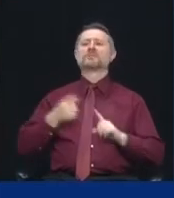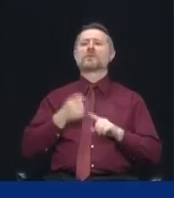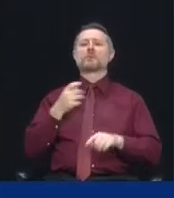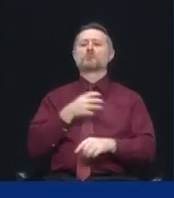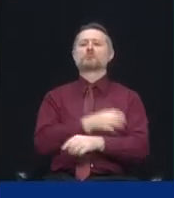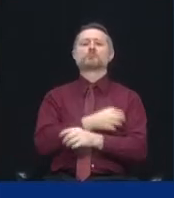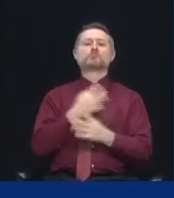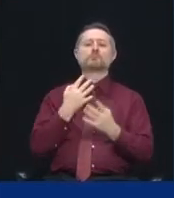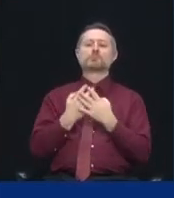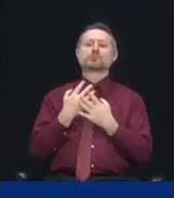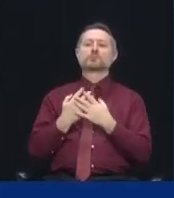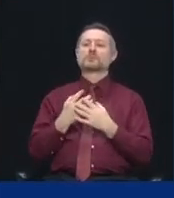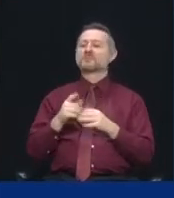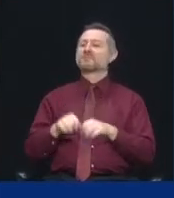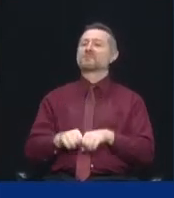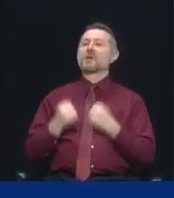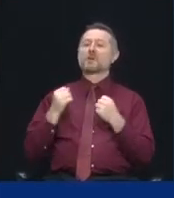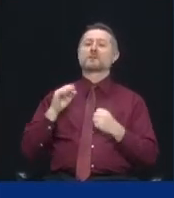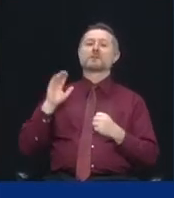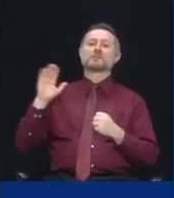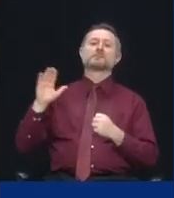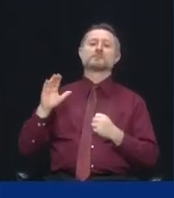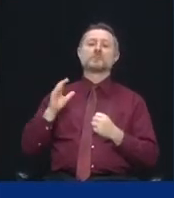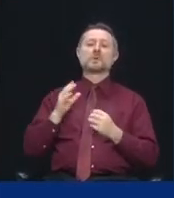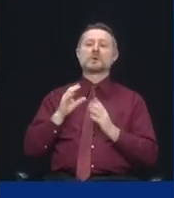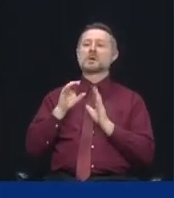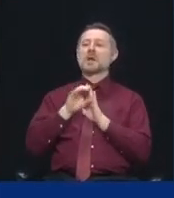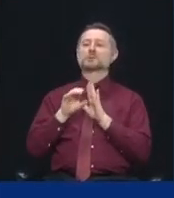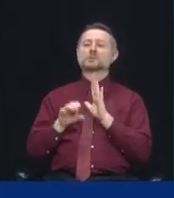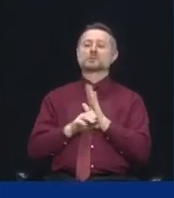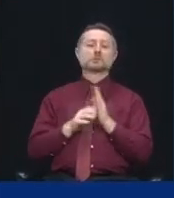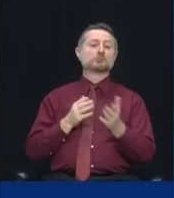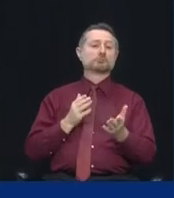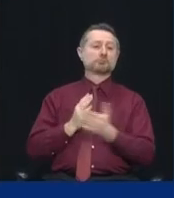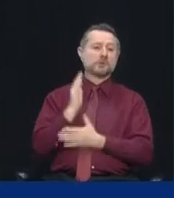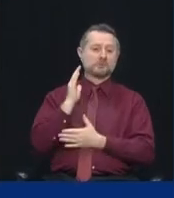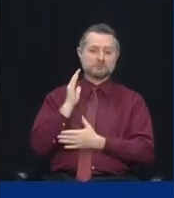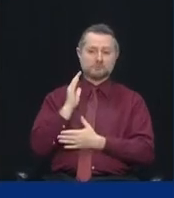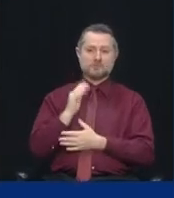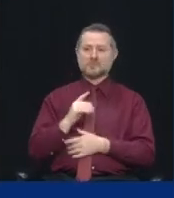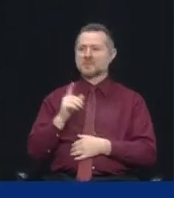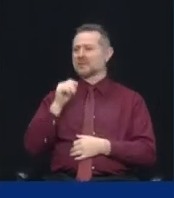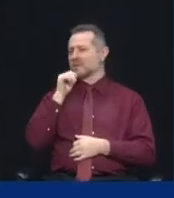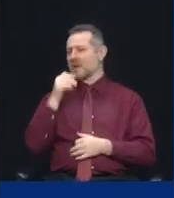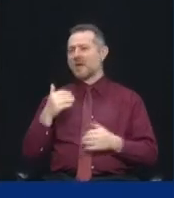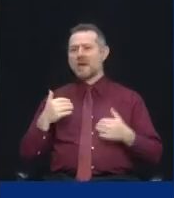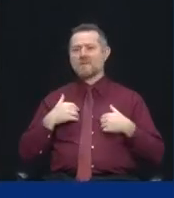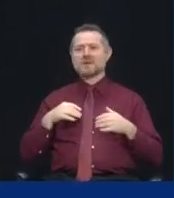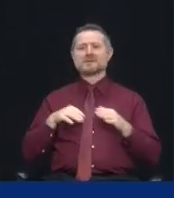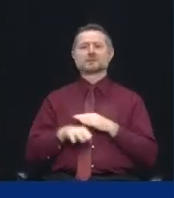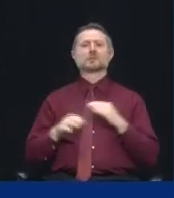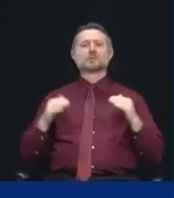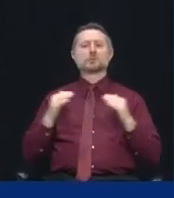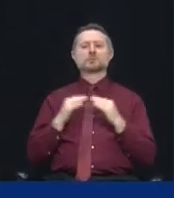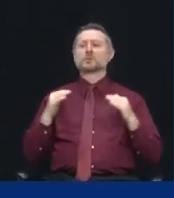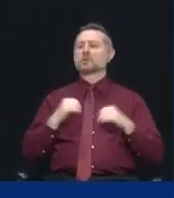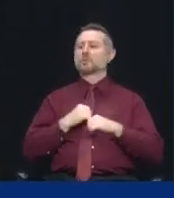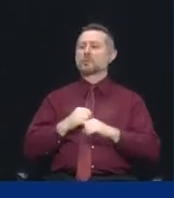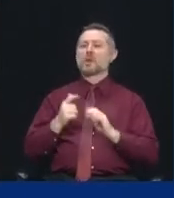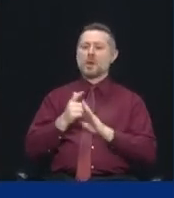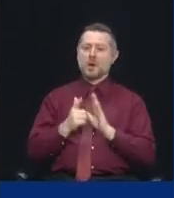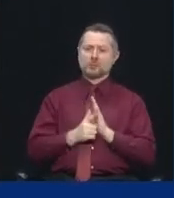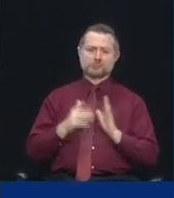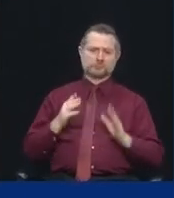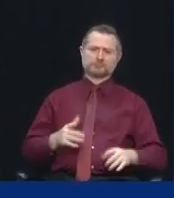their constitutional rights and, you know, rights to equal protection under the law. The judge ordered you to offer vaccines